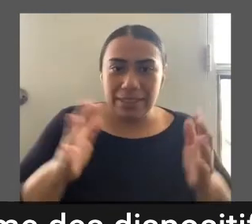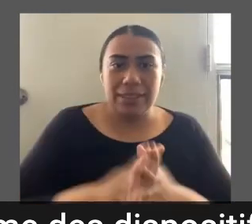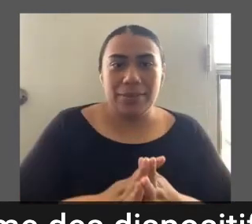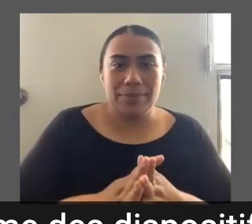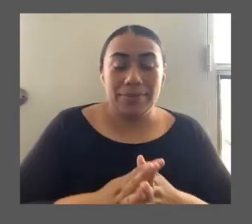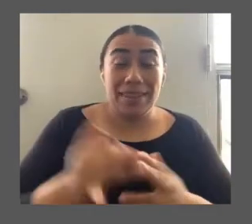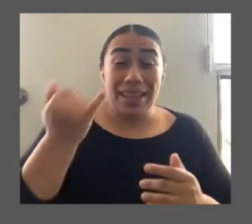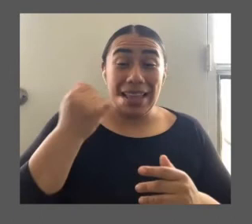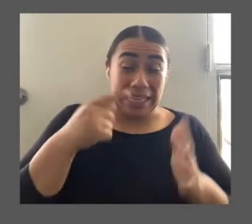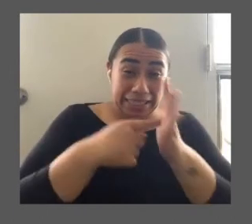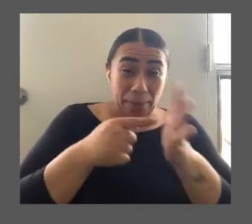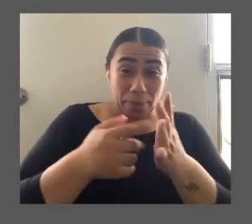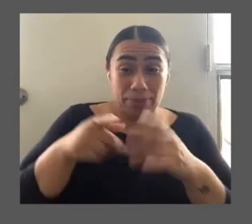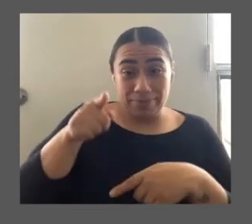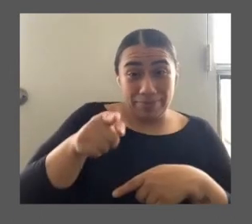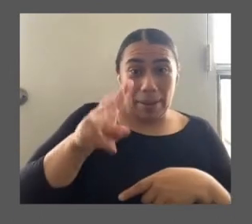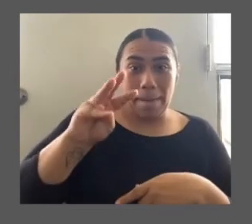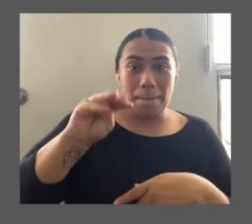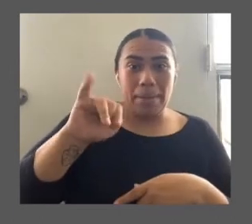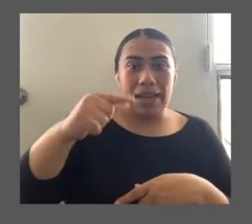Mighty Medic.